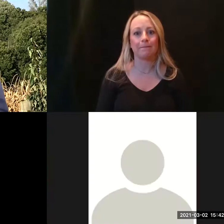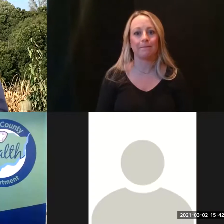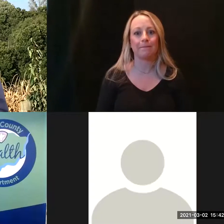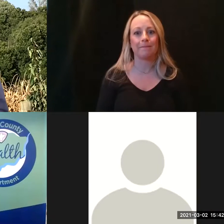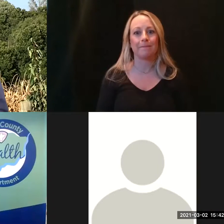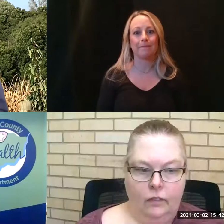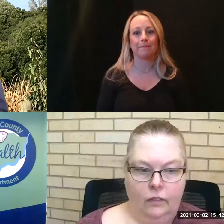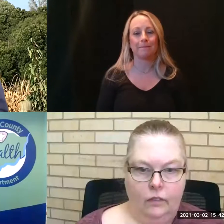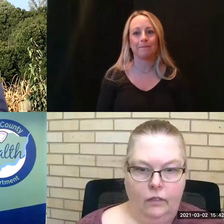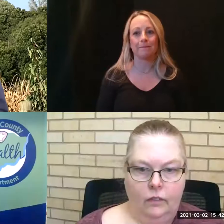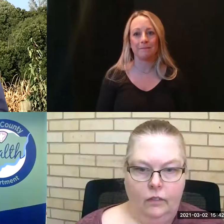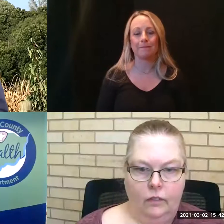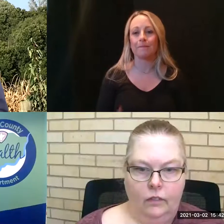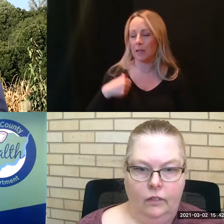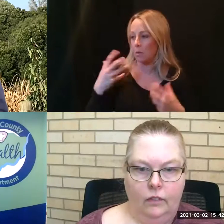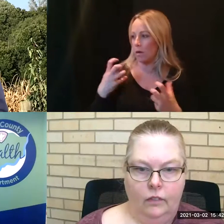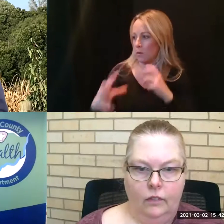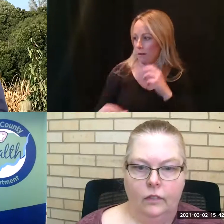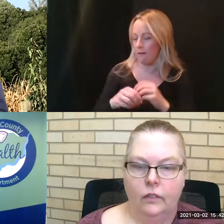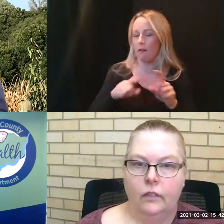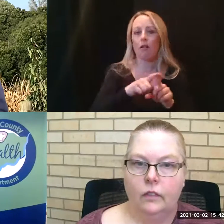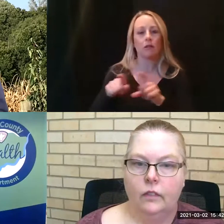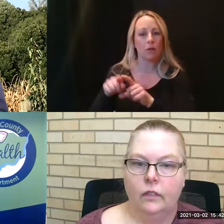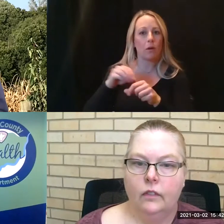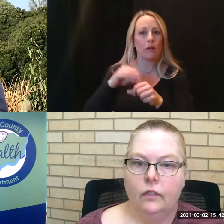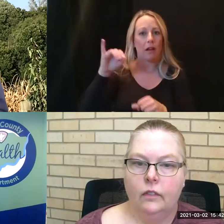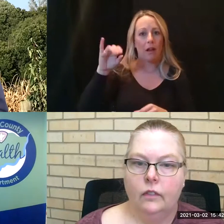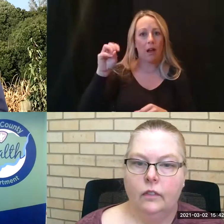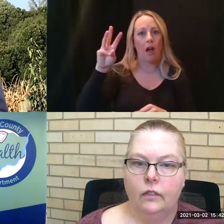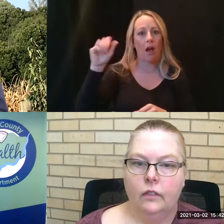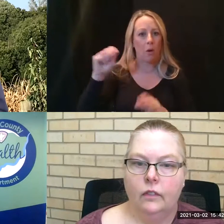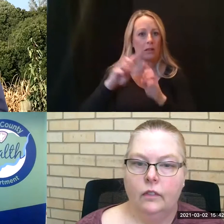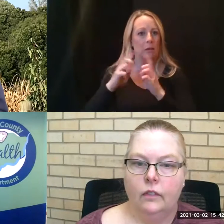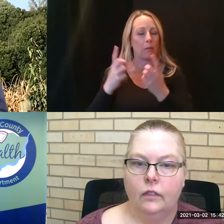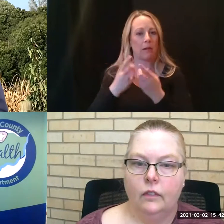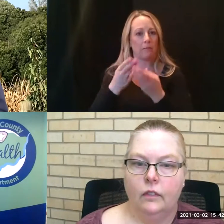I will note that in Iowa, Iowa Department of Public Health has the website